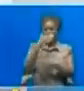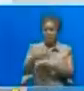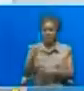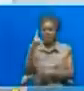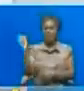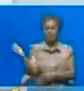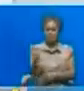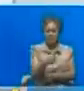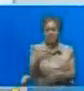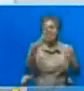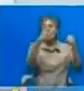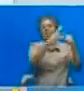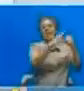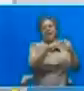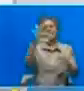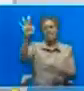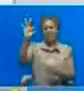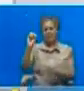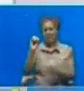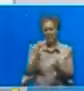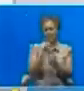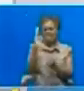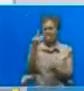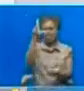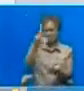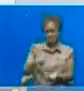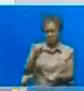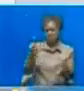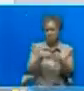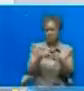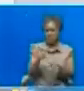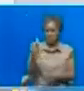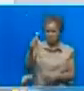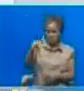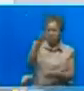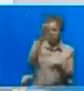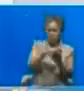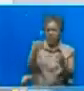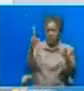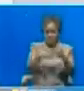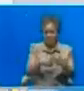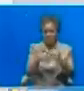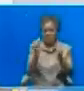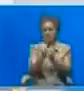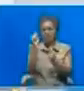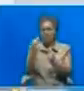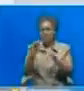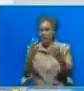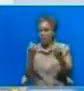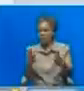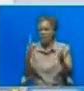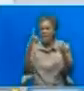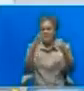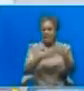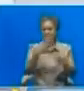1 month will be 9 shillings and 13 cents cheaper. Diesel price has fallen by 7 shillings and 50 cents to retail at 83 shillings